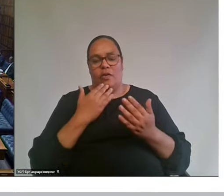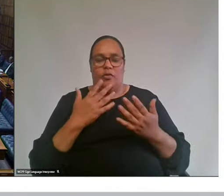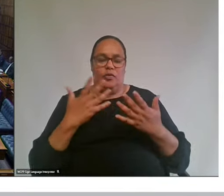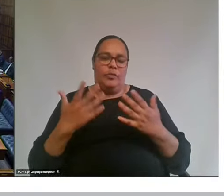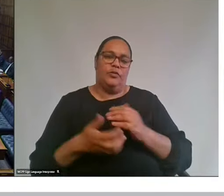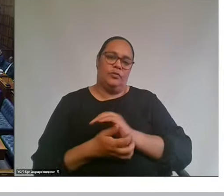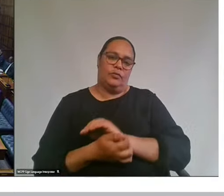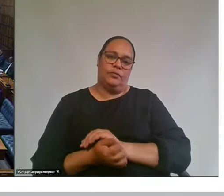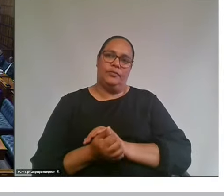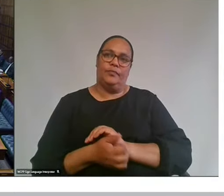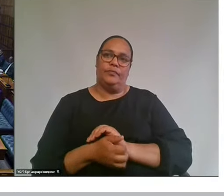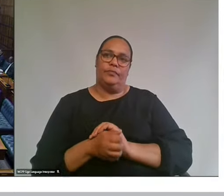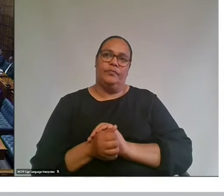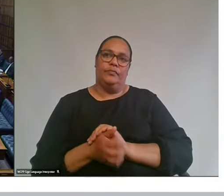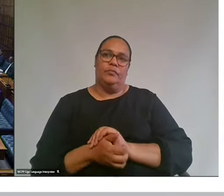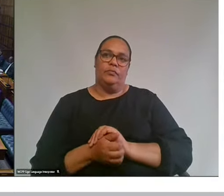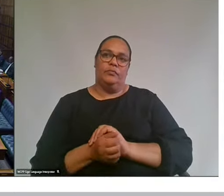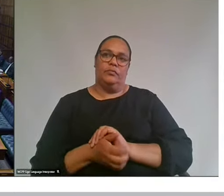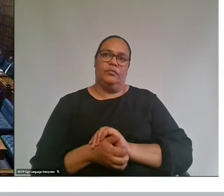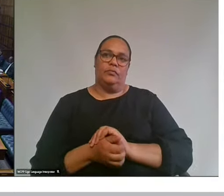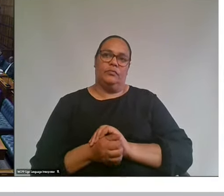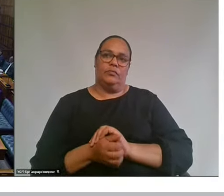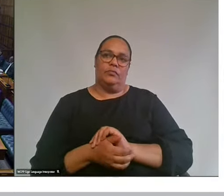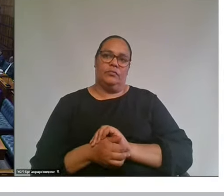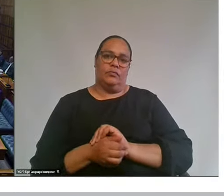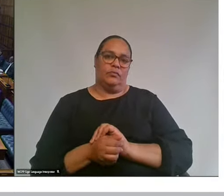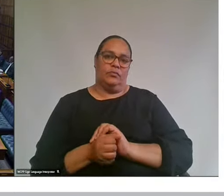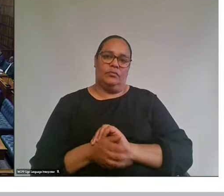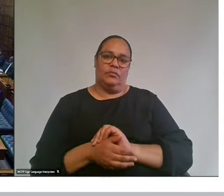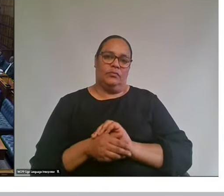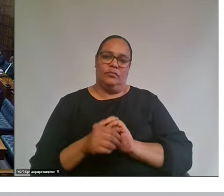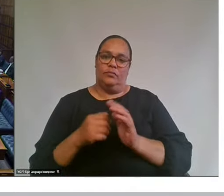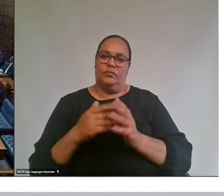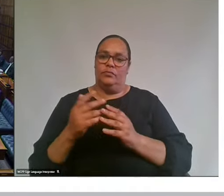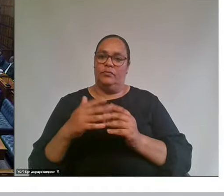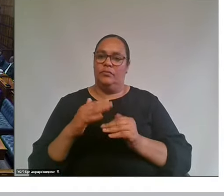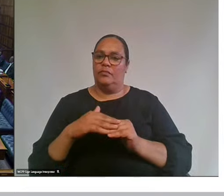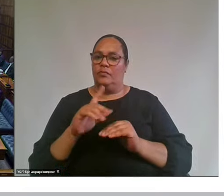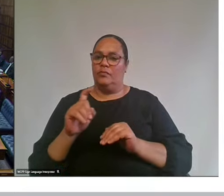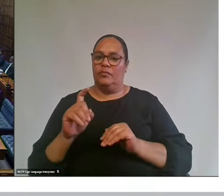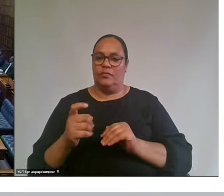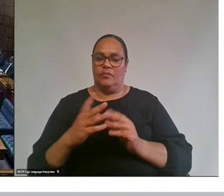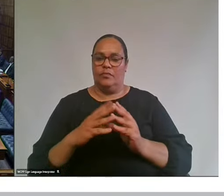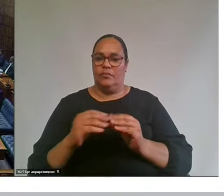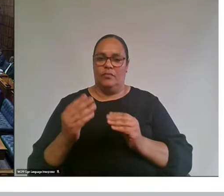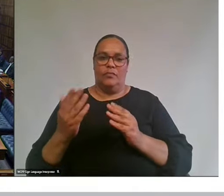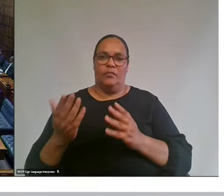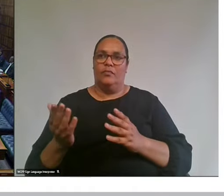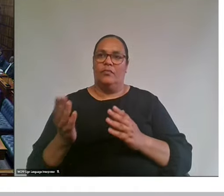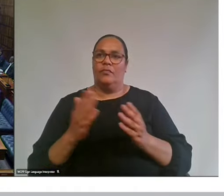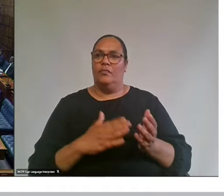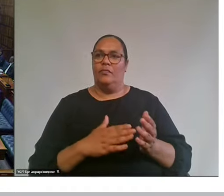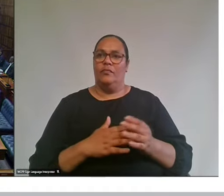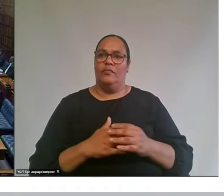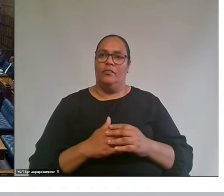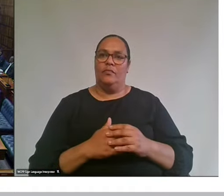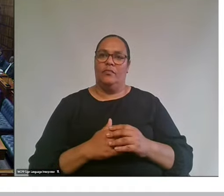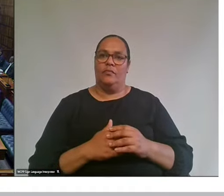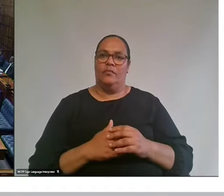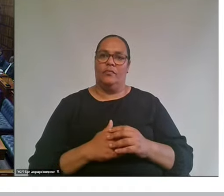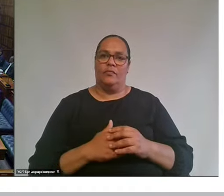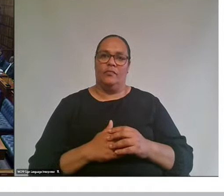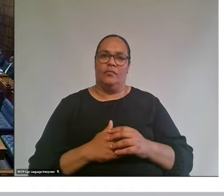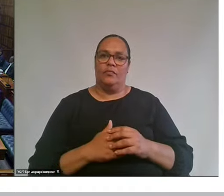very much thank you member members any further questions okay I see none um I was also just